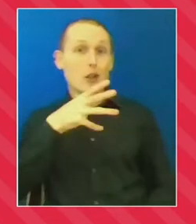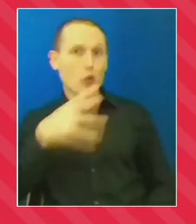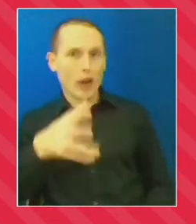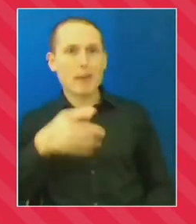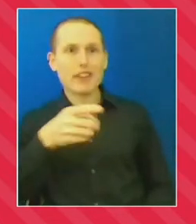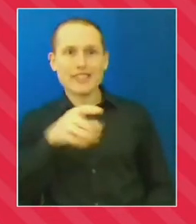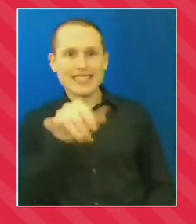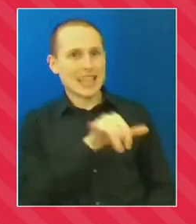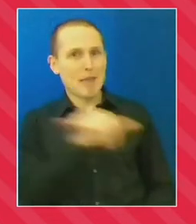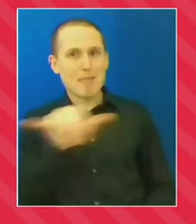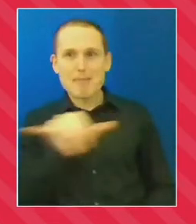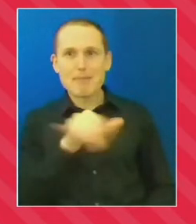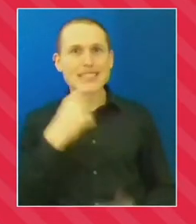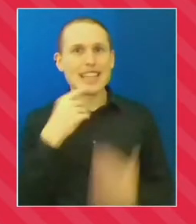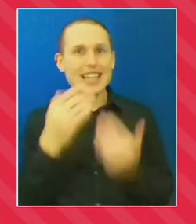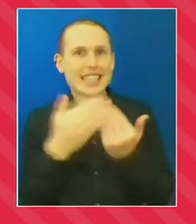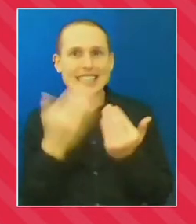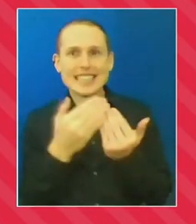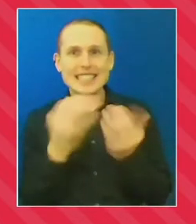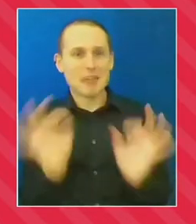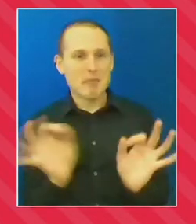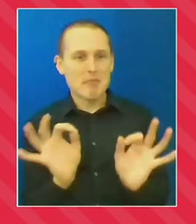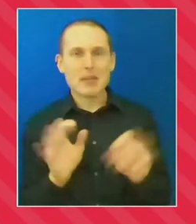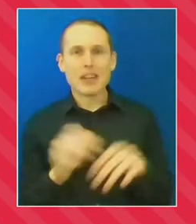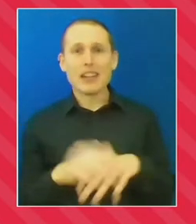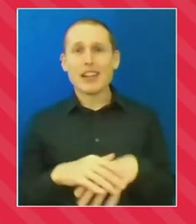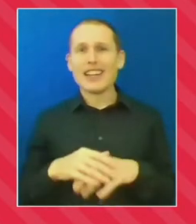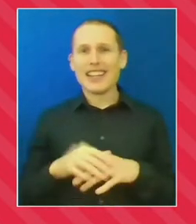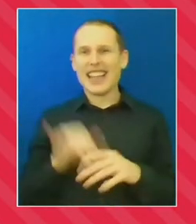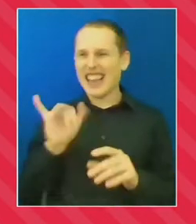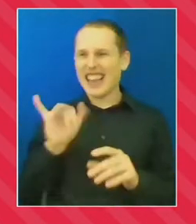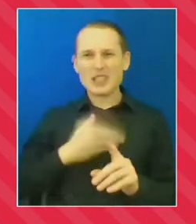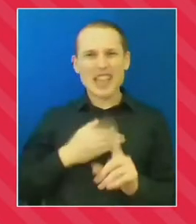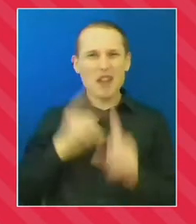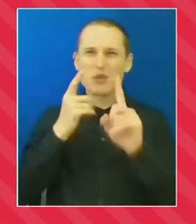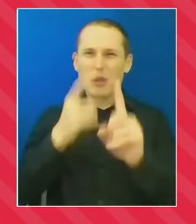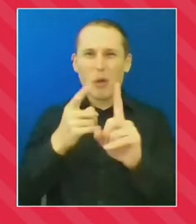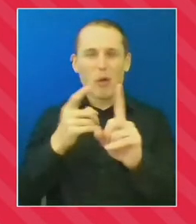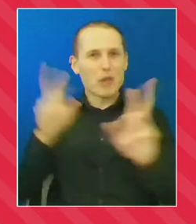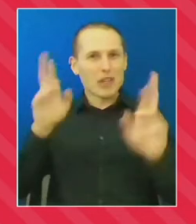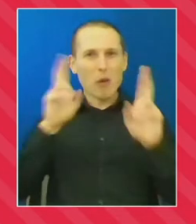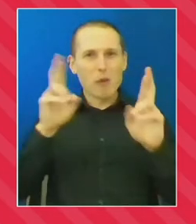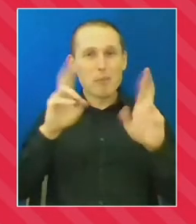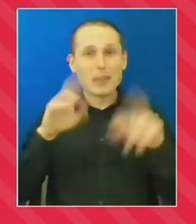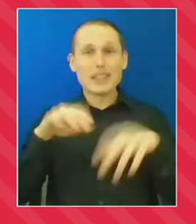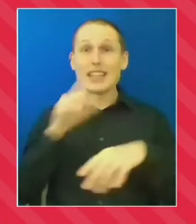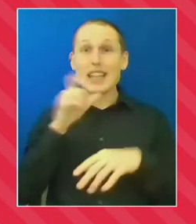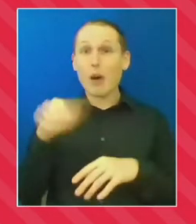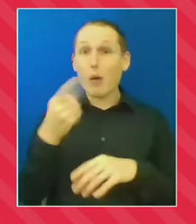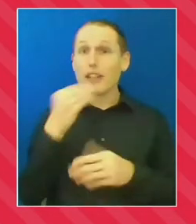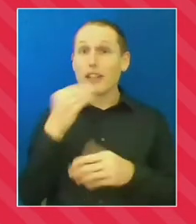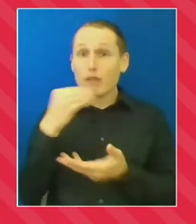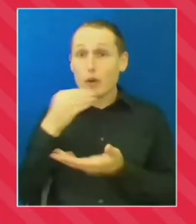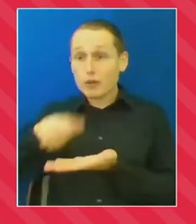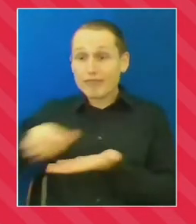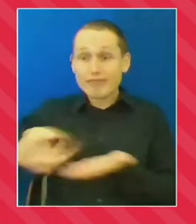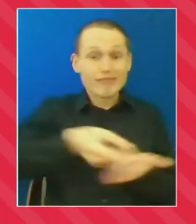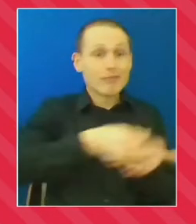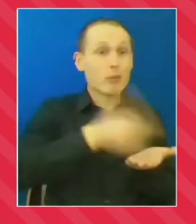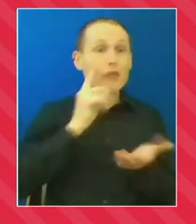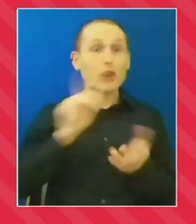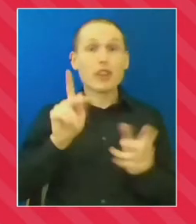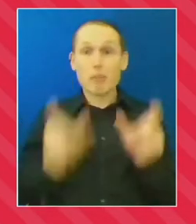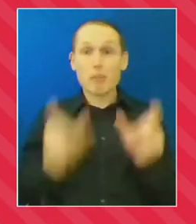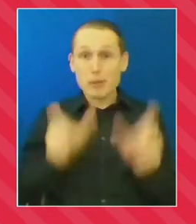just what we were hoping, that, you know, not only would we get food to people who needed it during the